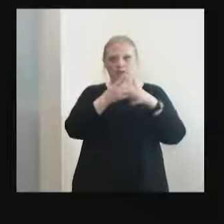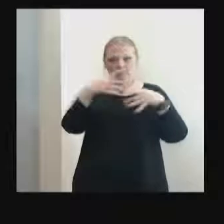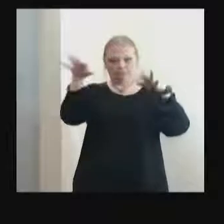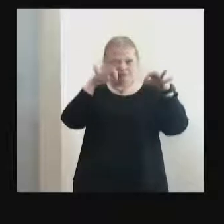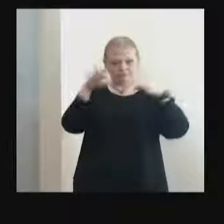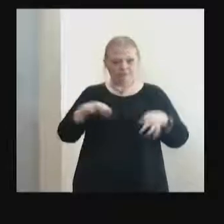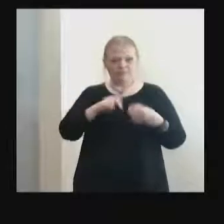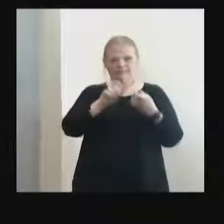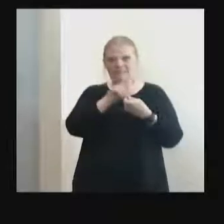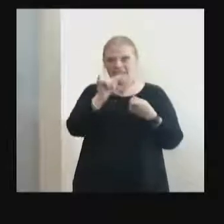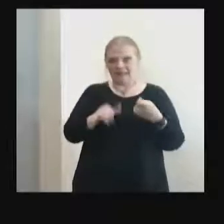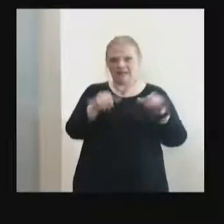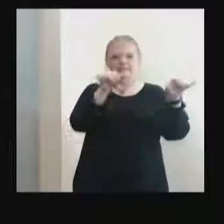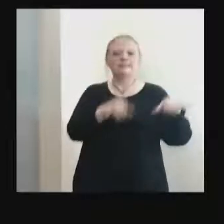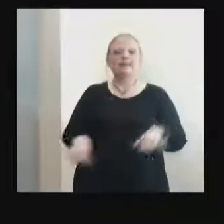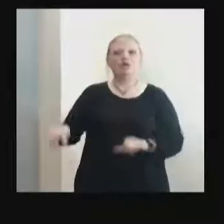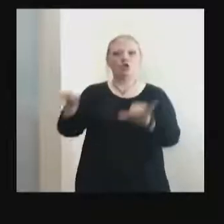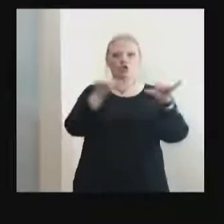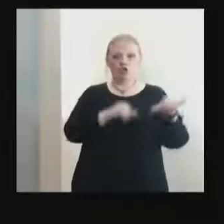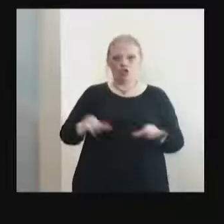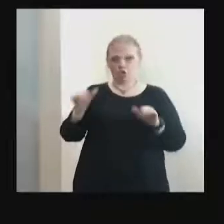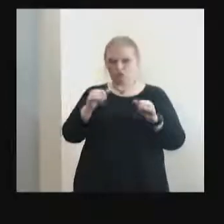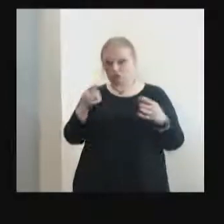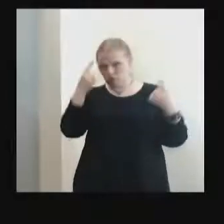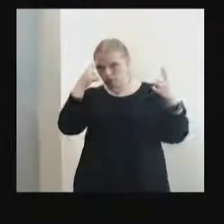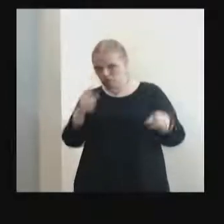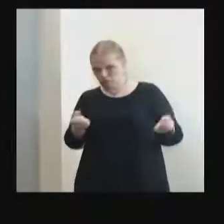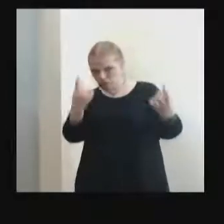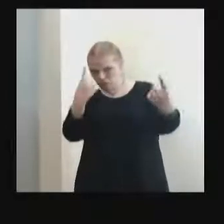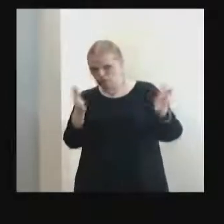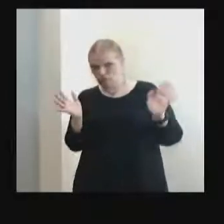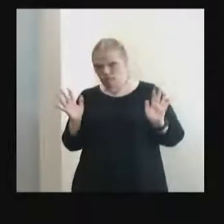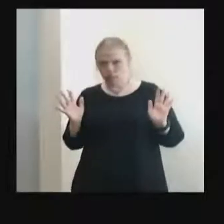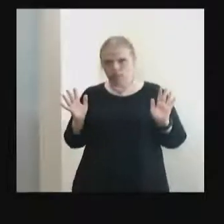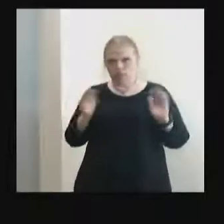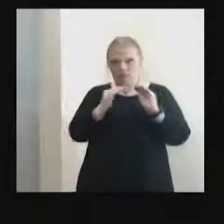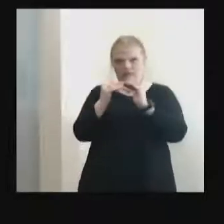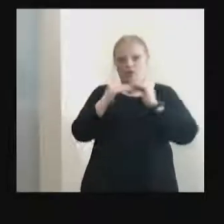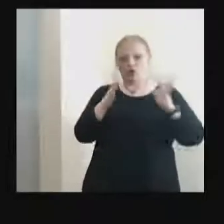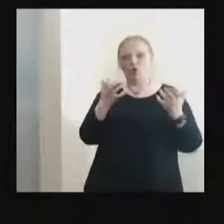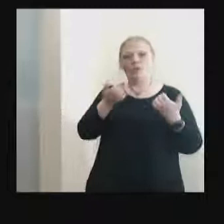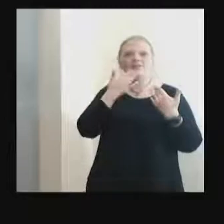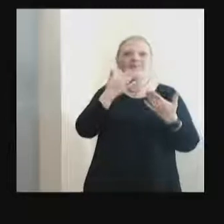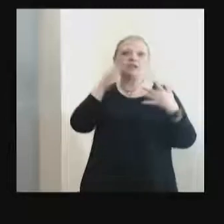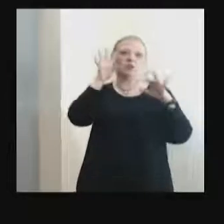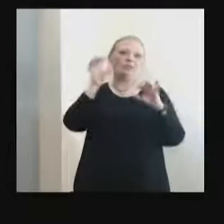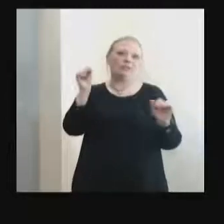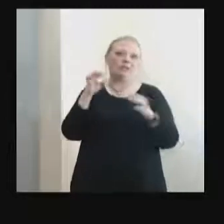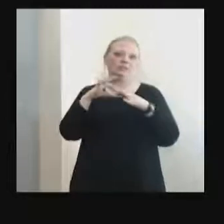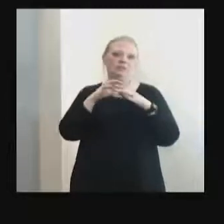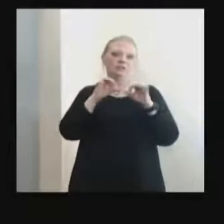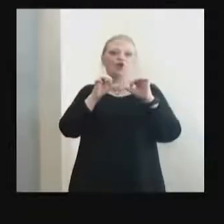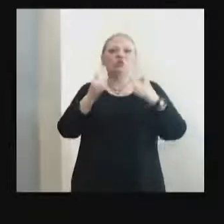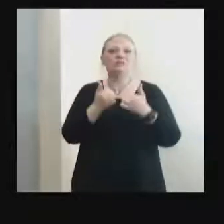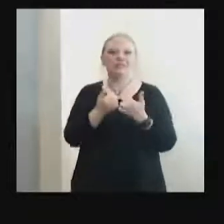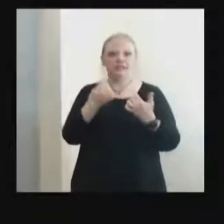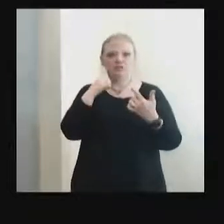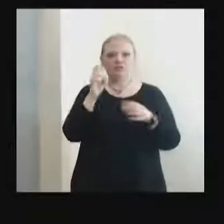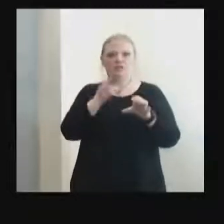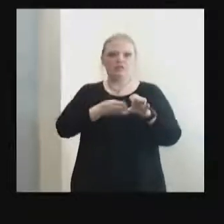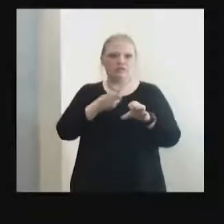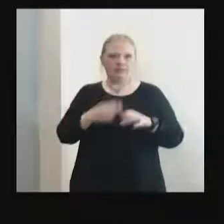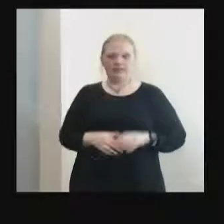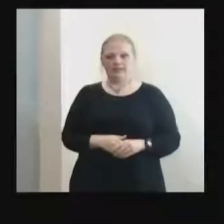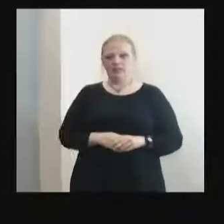exactly what the standards are so everybody knew it's an even playing field. And I want to thank the Superintendents Association for